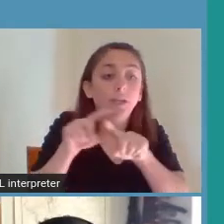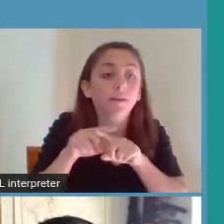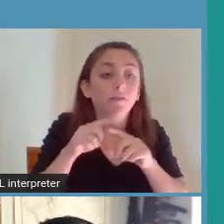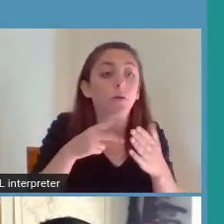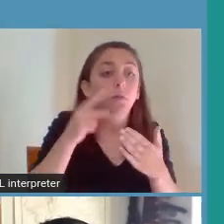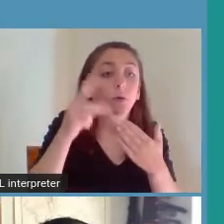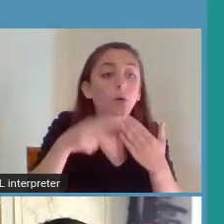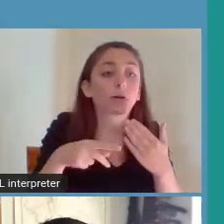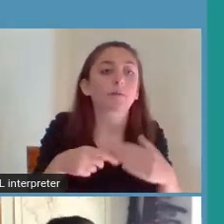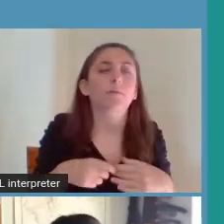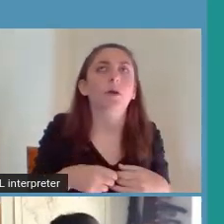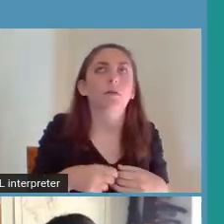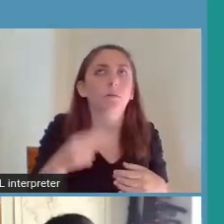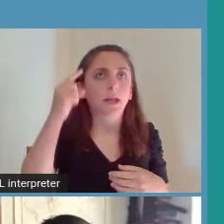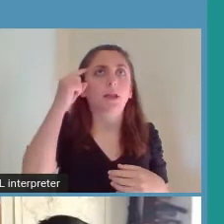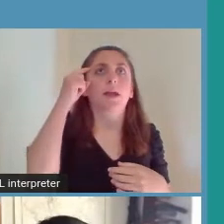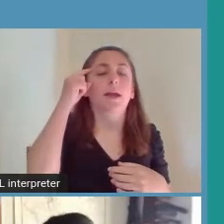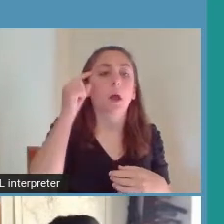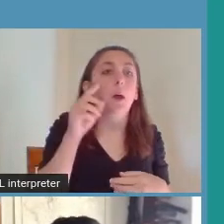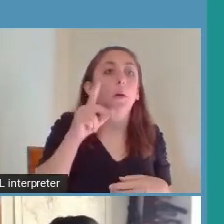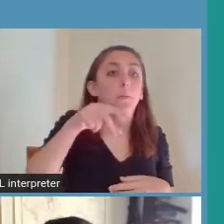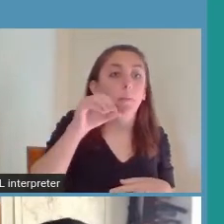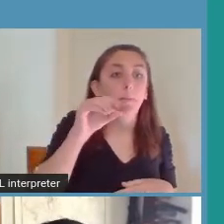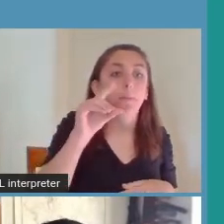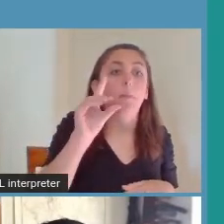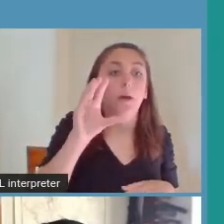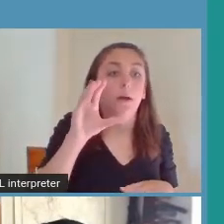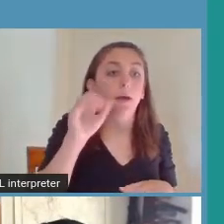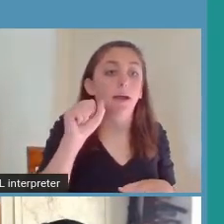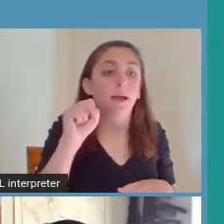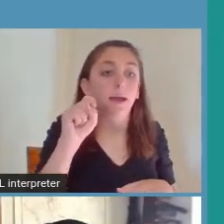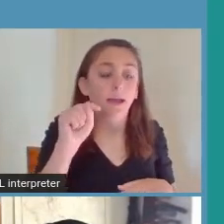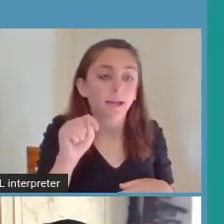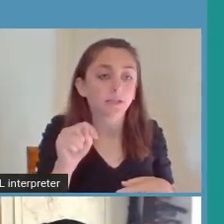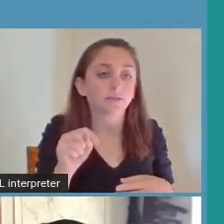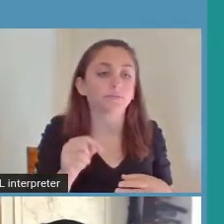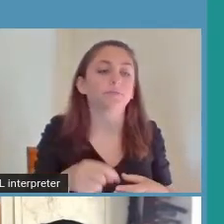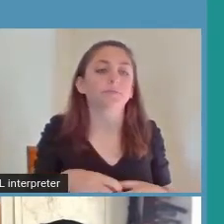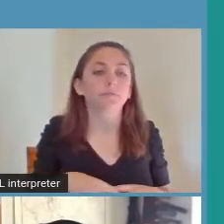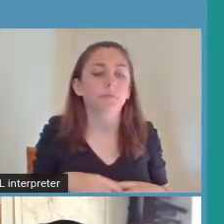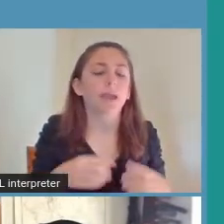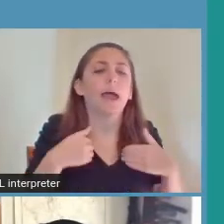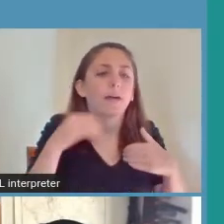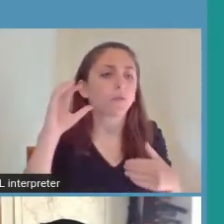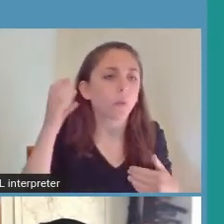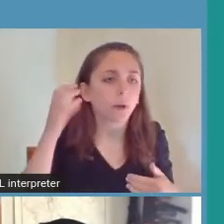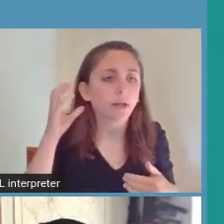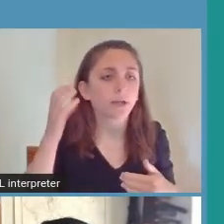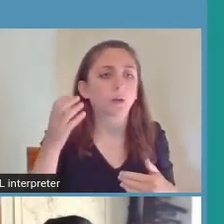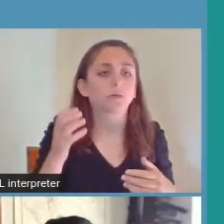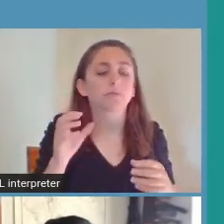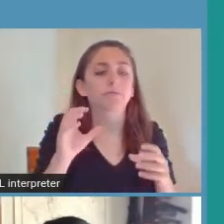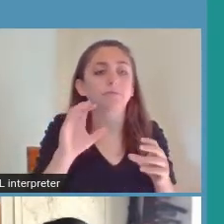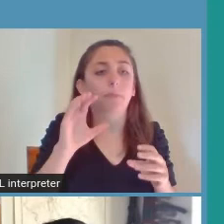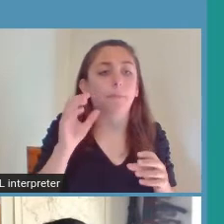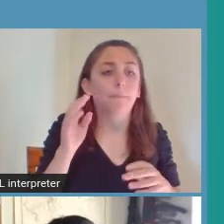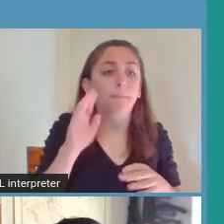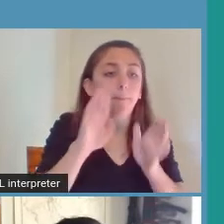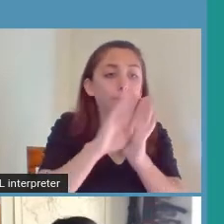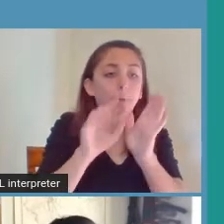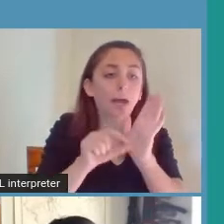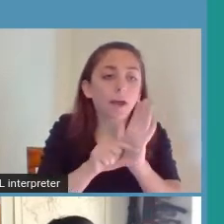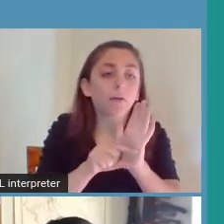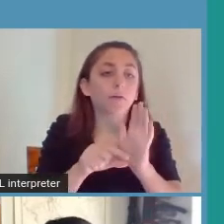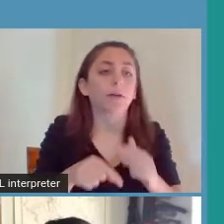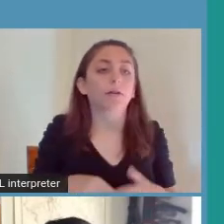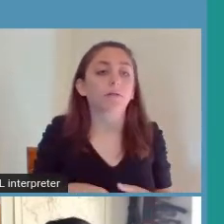creating a podcast. Now, in my background, I do have a radio background. So I've been on a couple different radio shows in my past, and I thought, well, it'd be